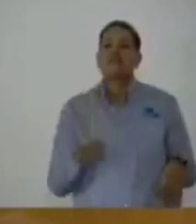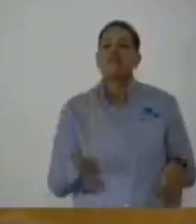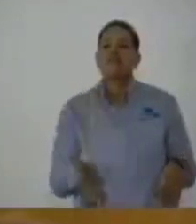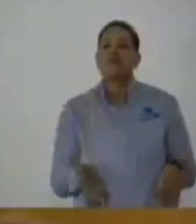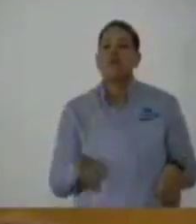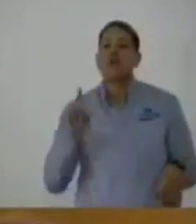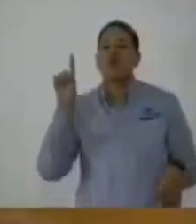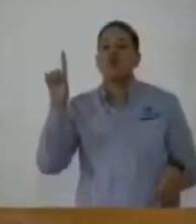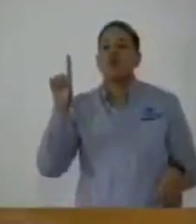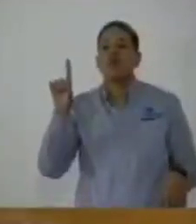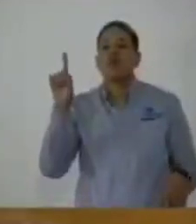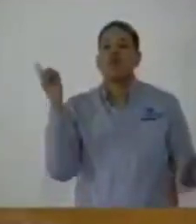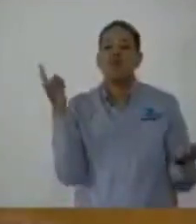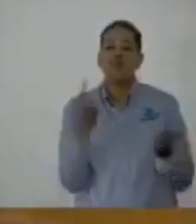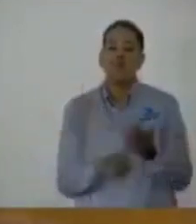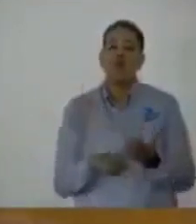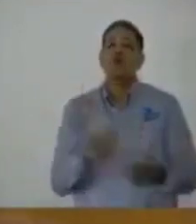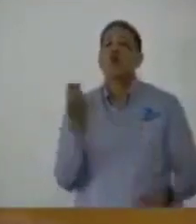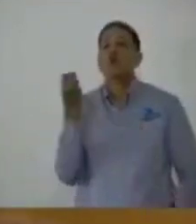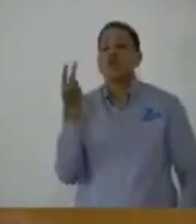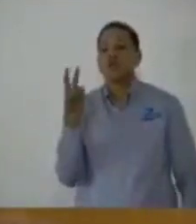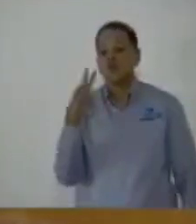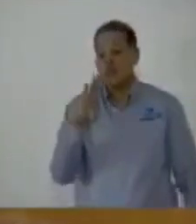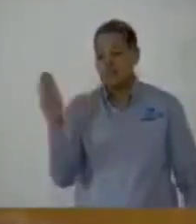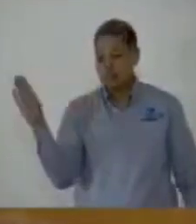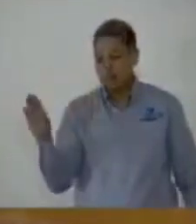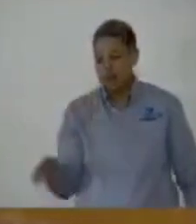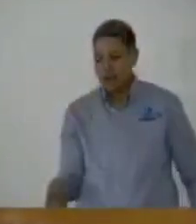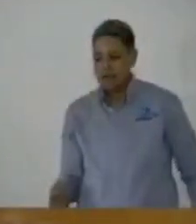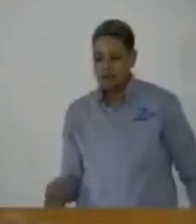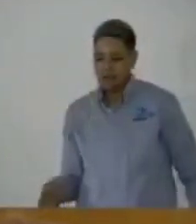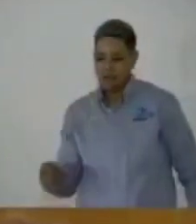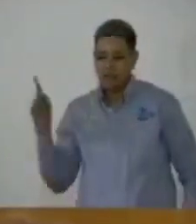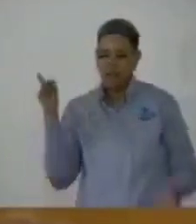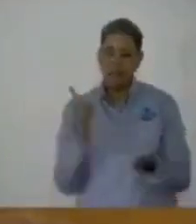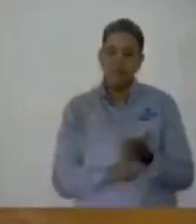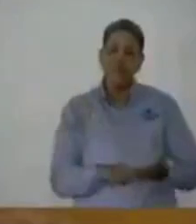So it's $1,012 billion.